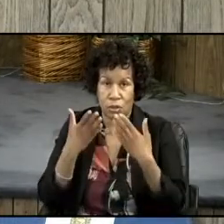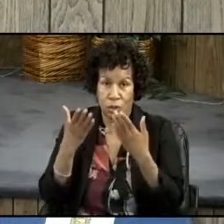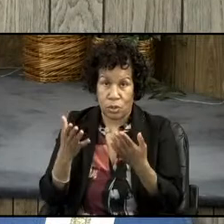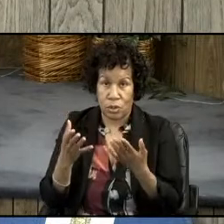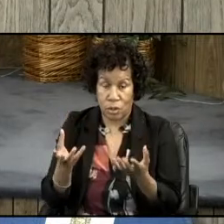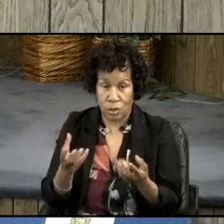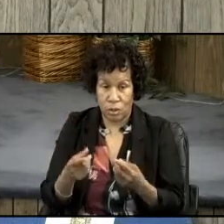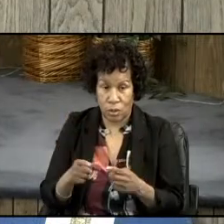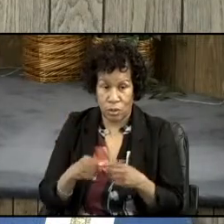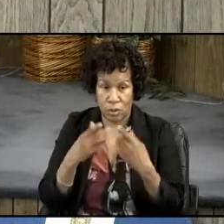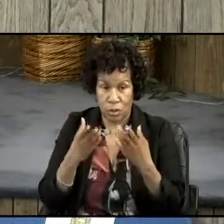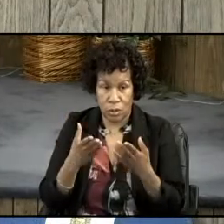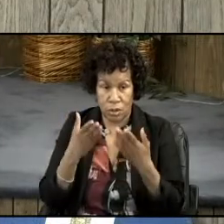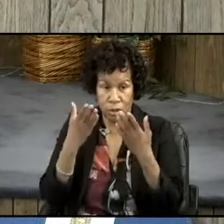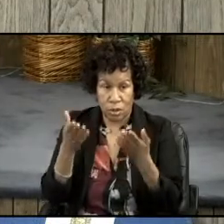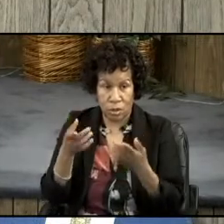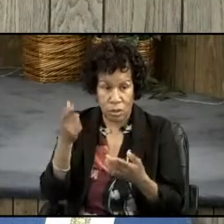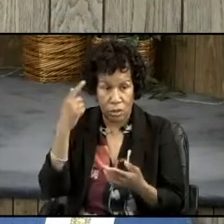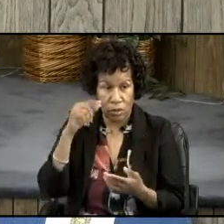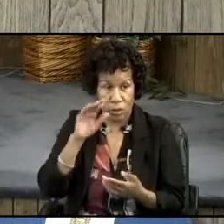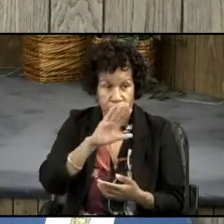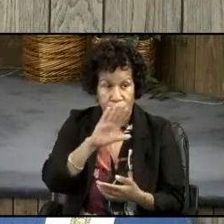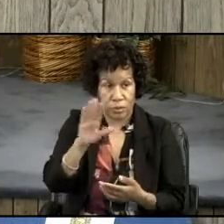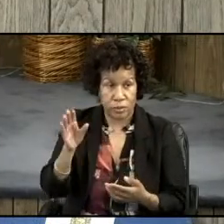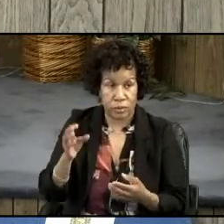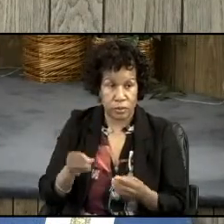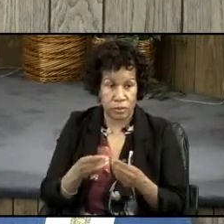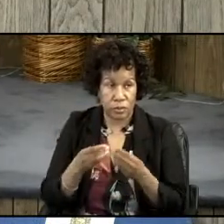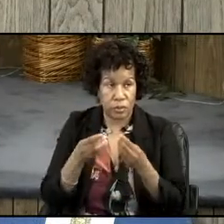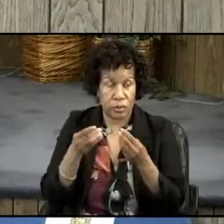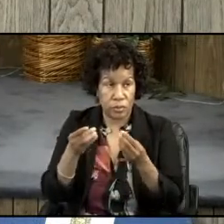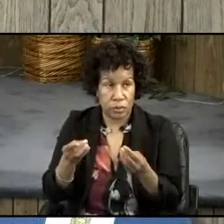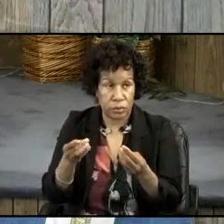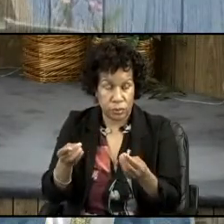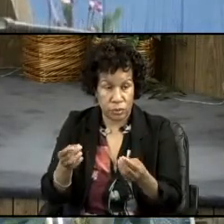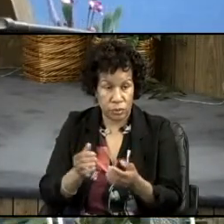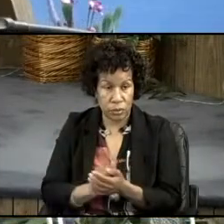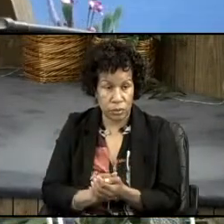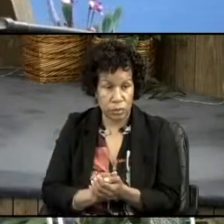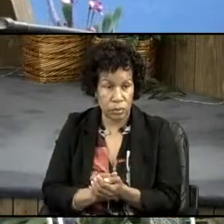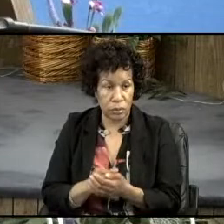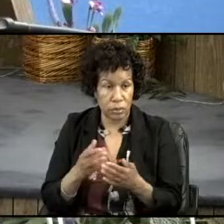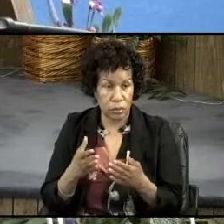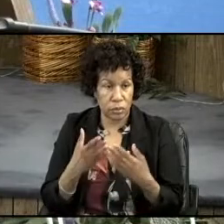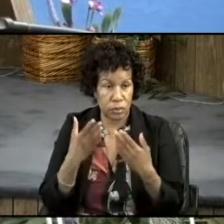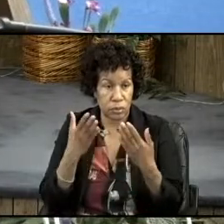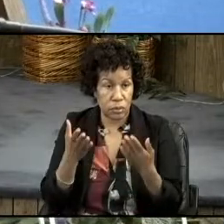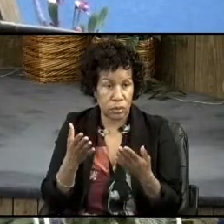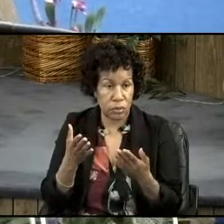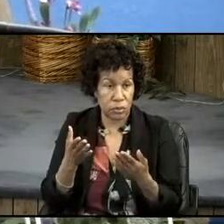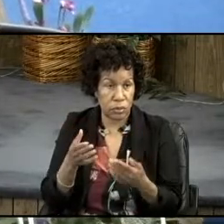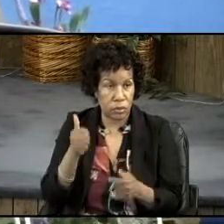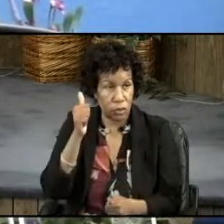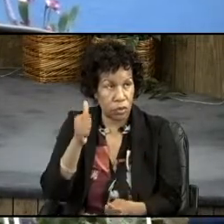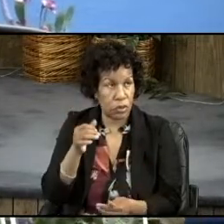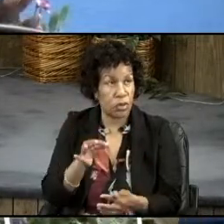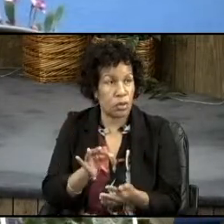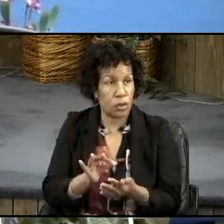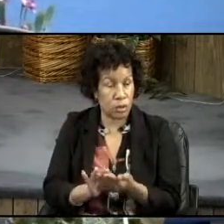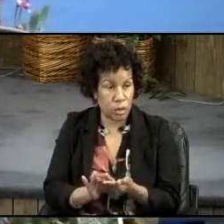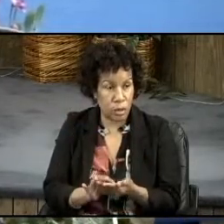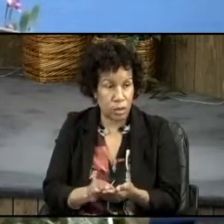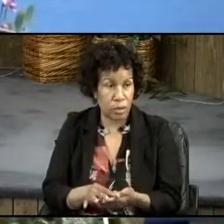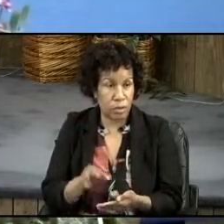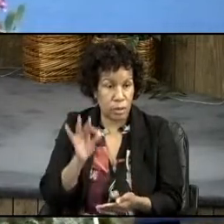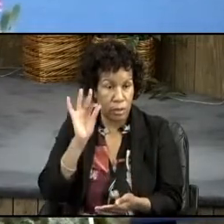without your giving, we cannot run our church and everything. We just thank you for it. Remember what the pastor said, there'll be a